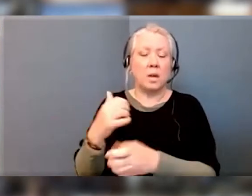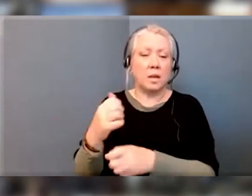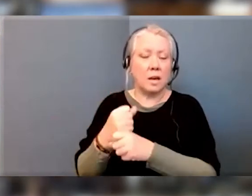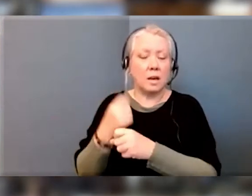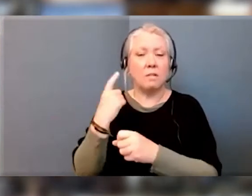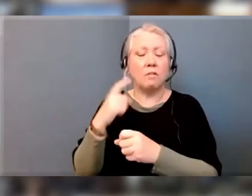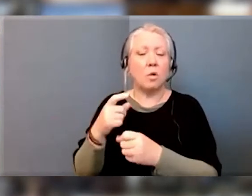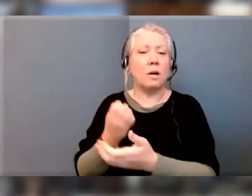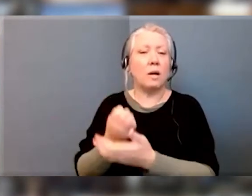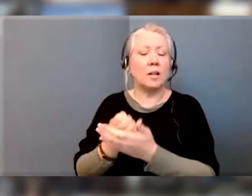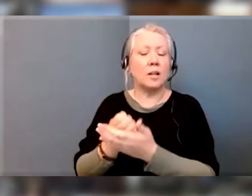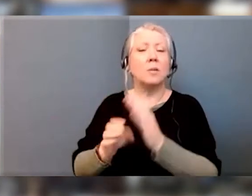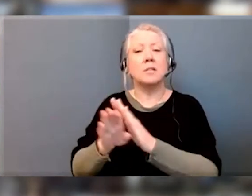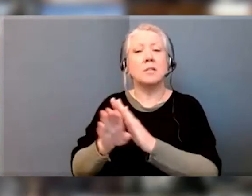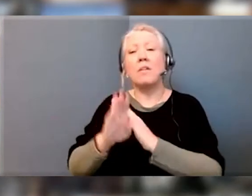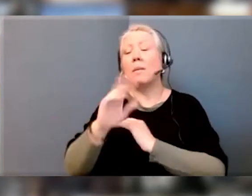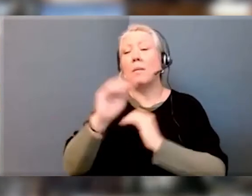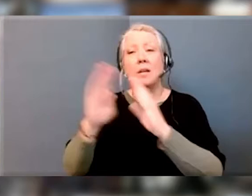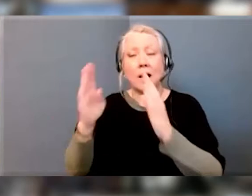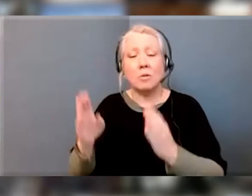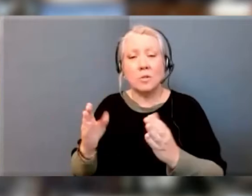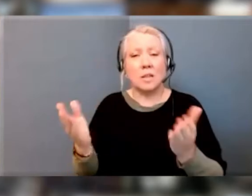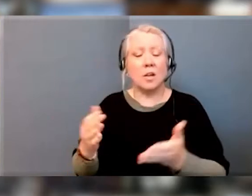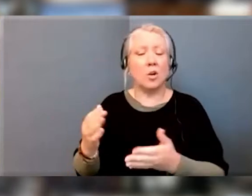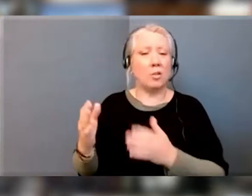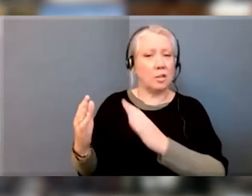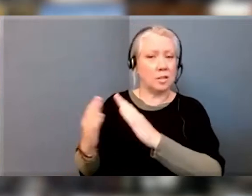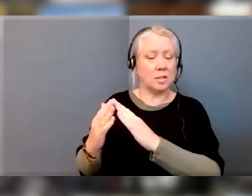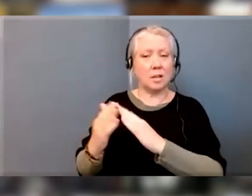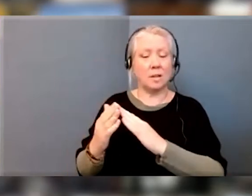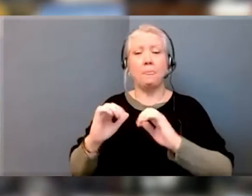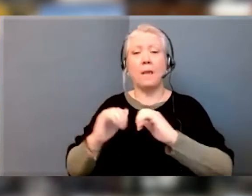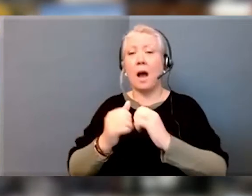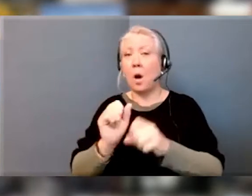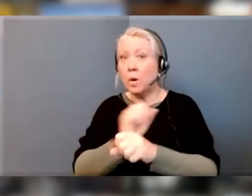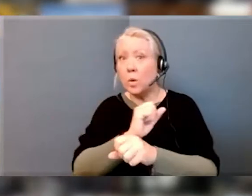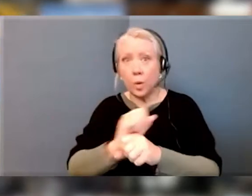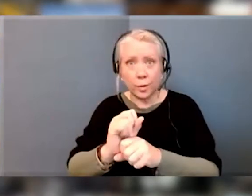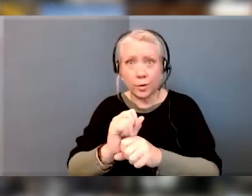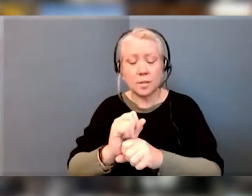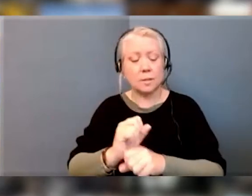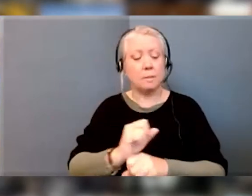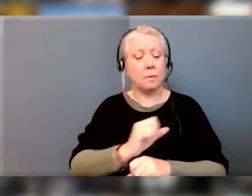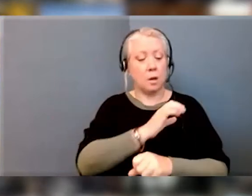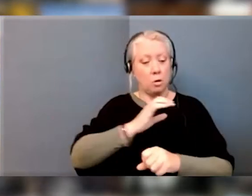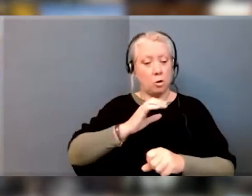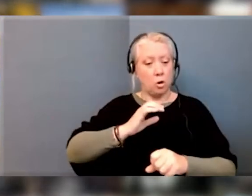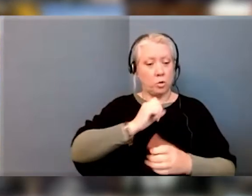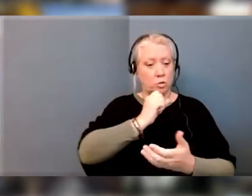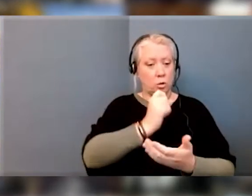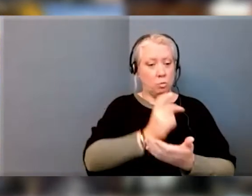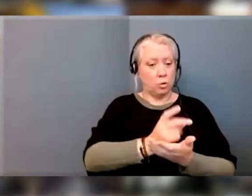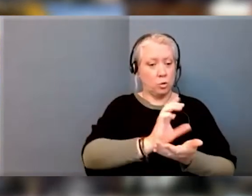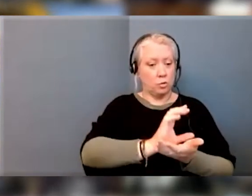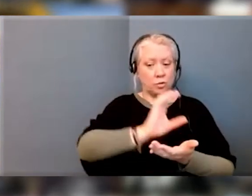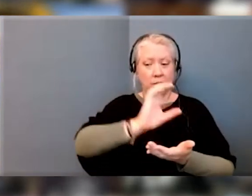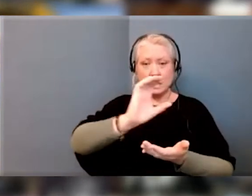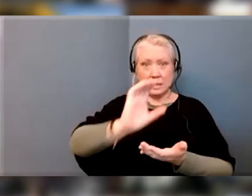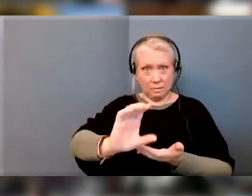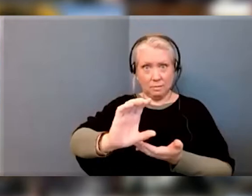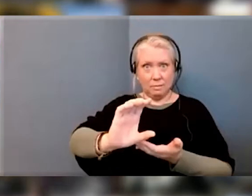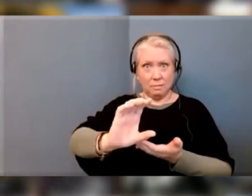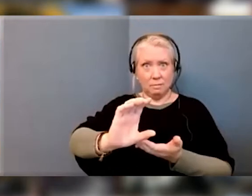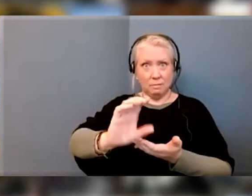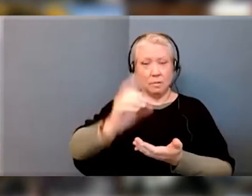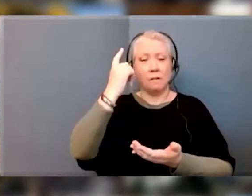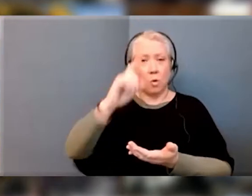development. So the way it works is Congress approves the amount of CDBG funding that the city of Pittsburgh receives each year. There's a formula